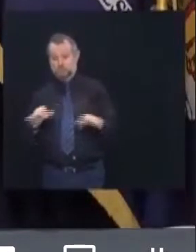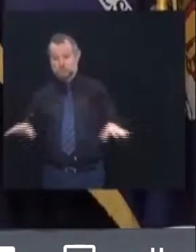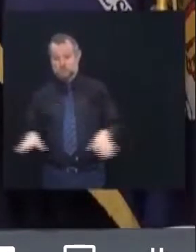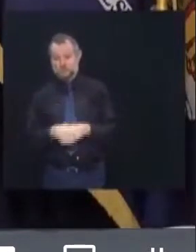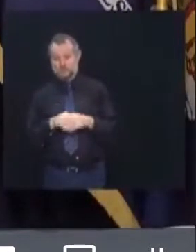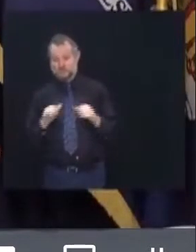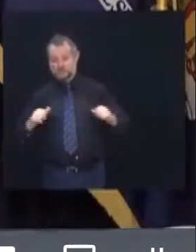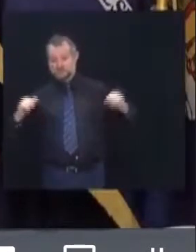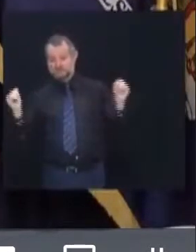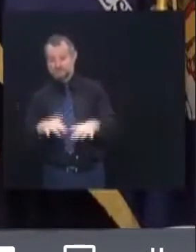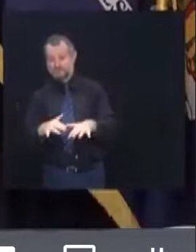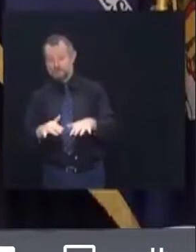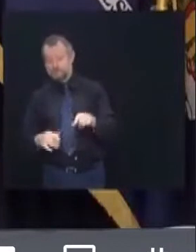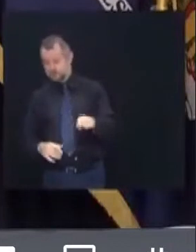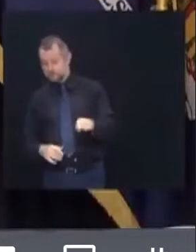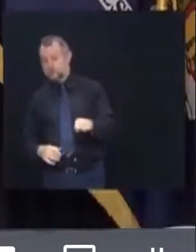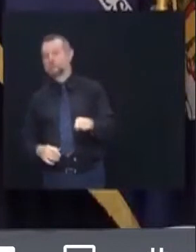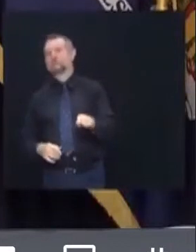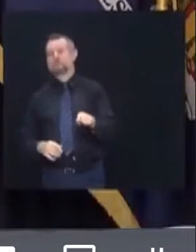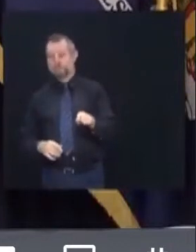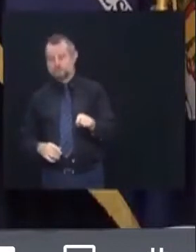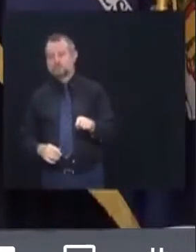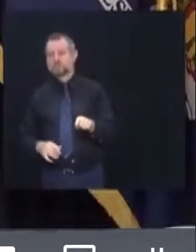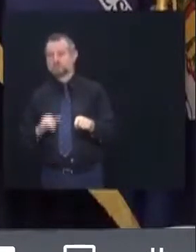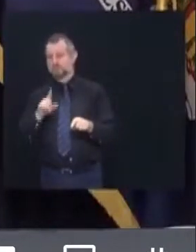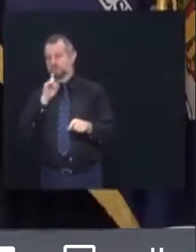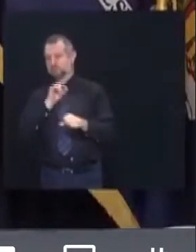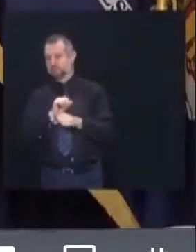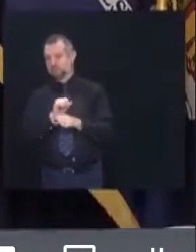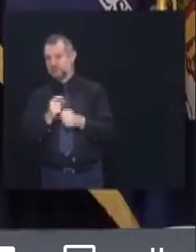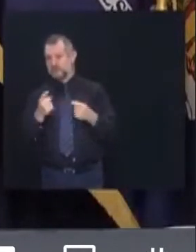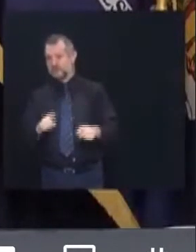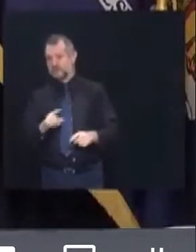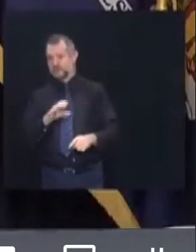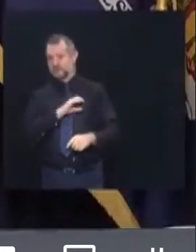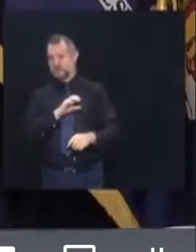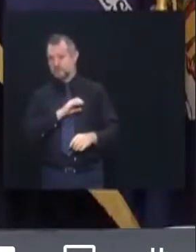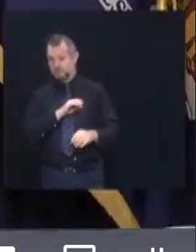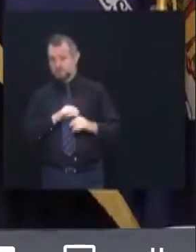is, which is what actually happened in this case.